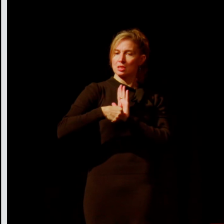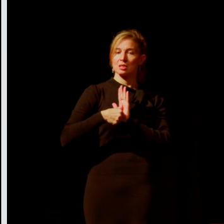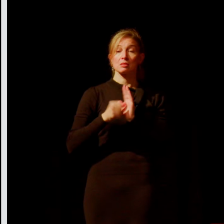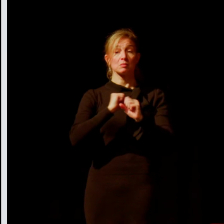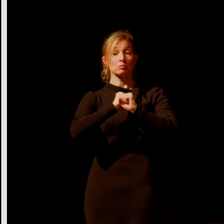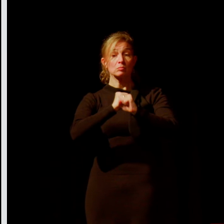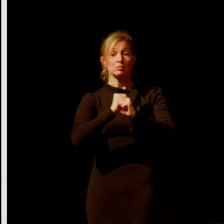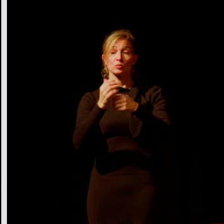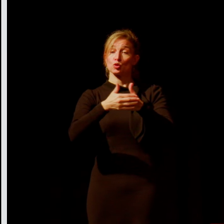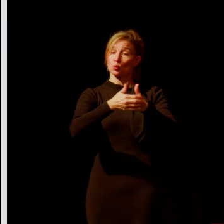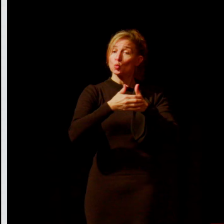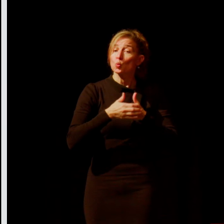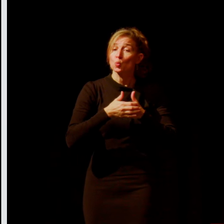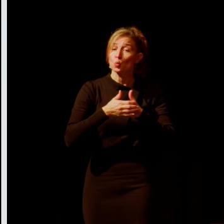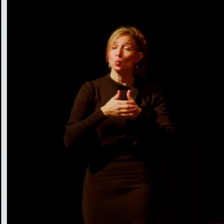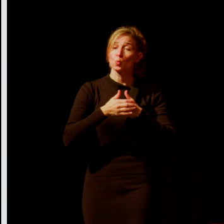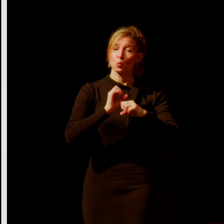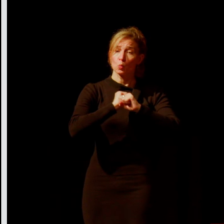tamper-proof, portable.